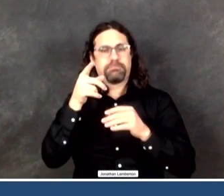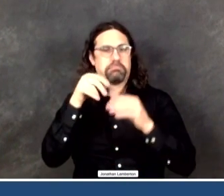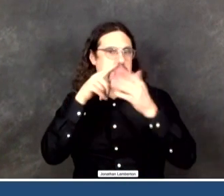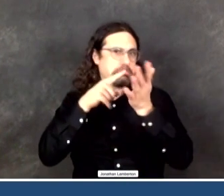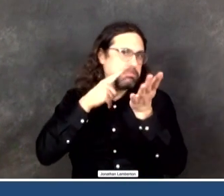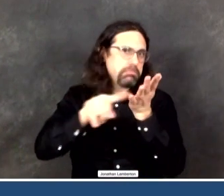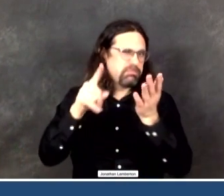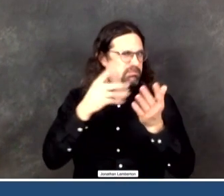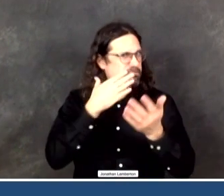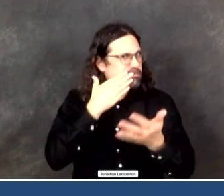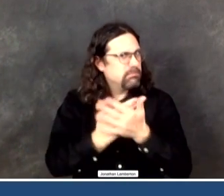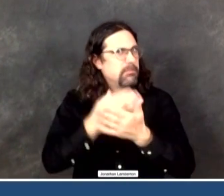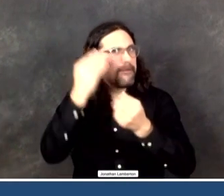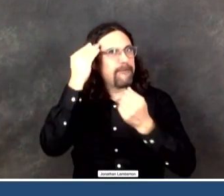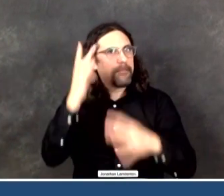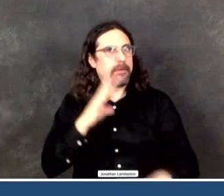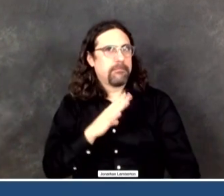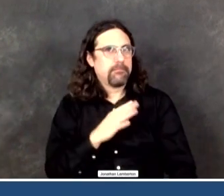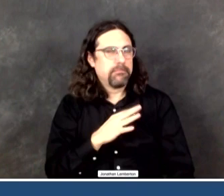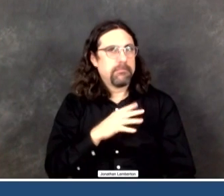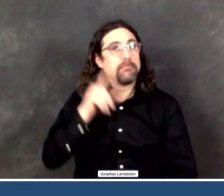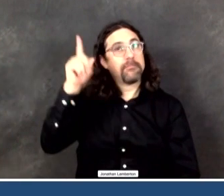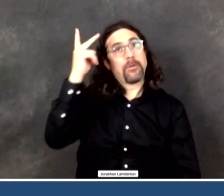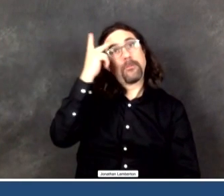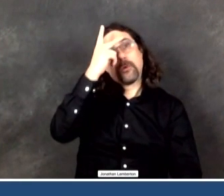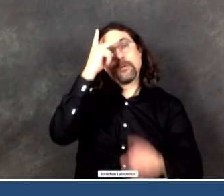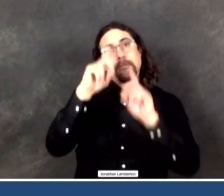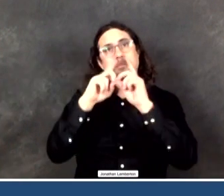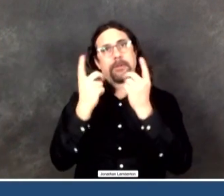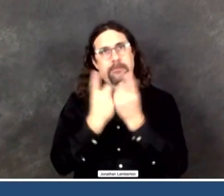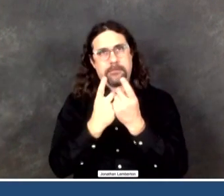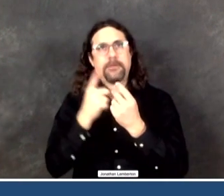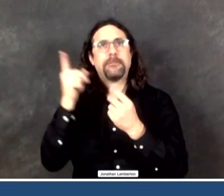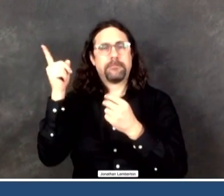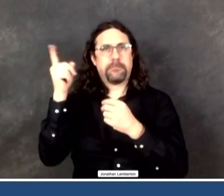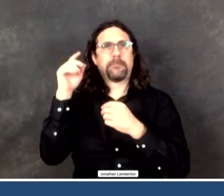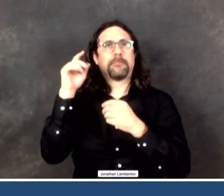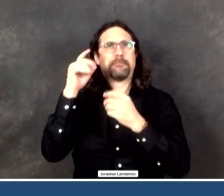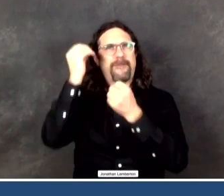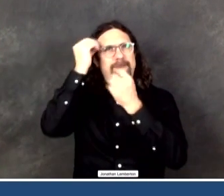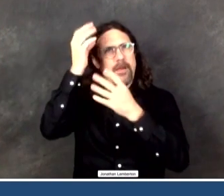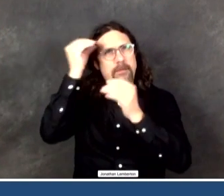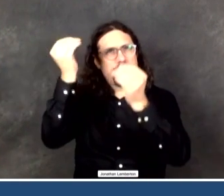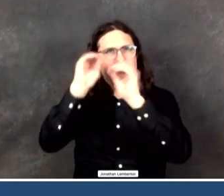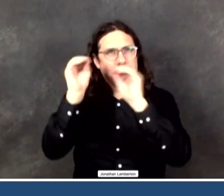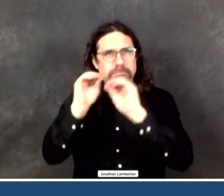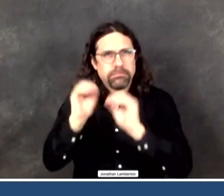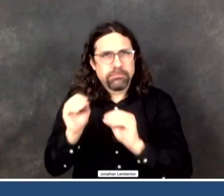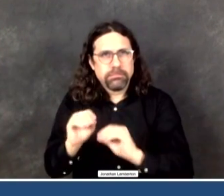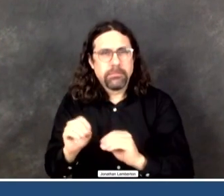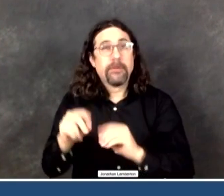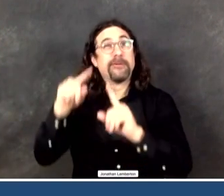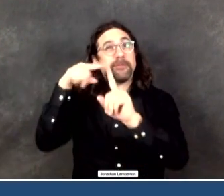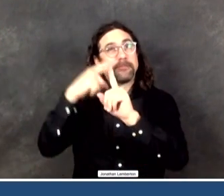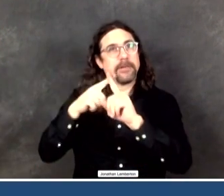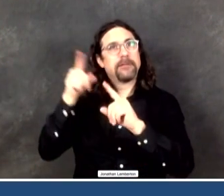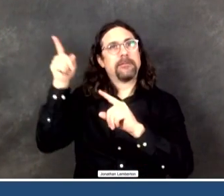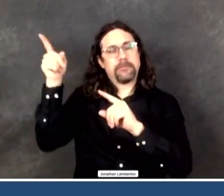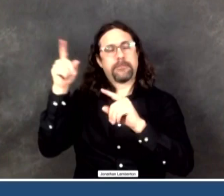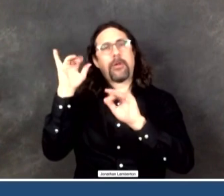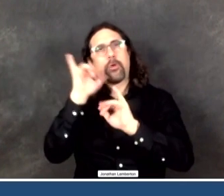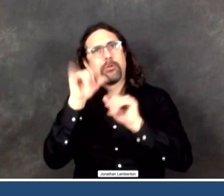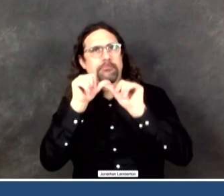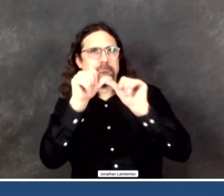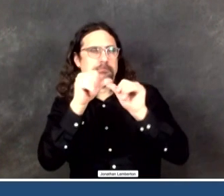They have been absolutely teaching and enforcing social distance And it's been remarkable how well they've done